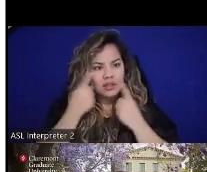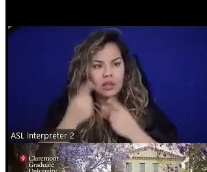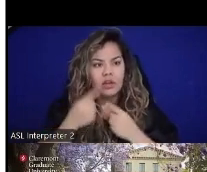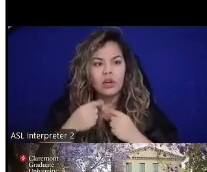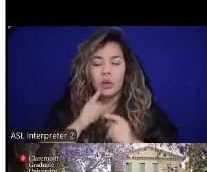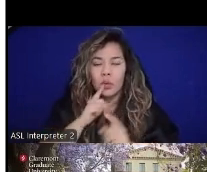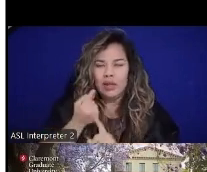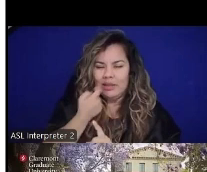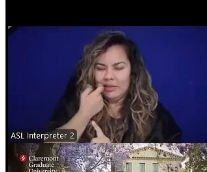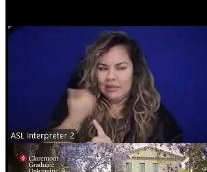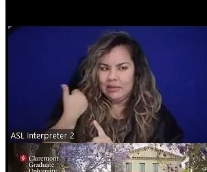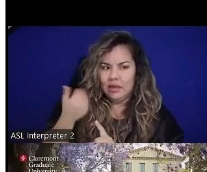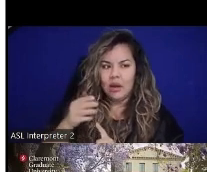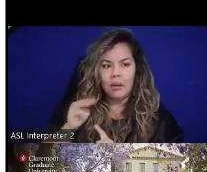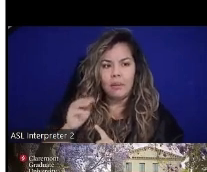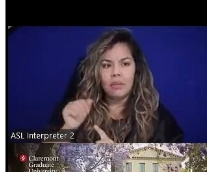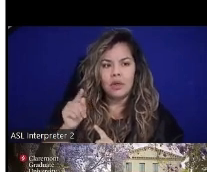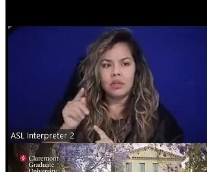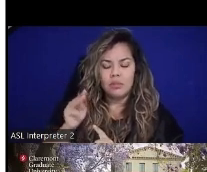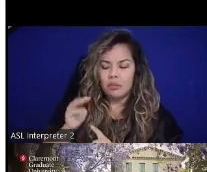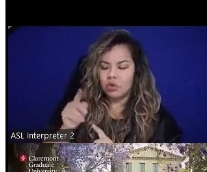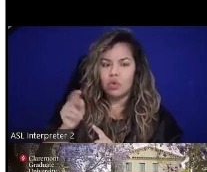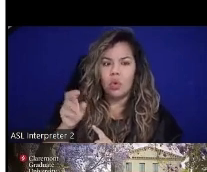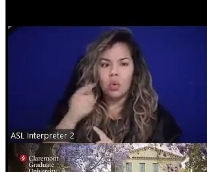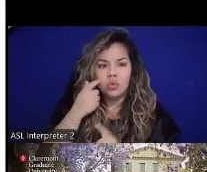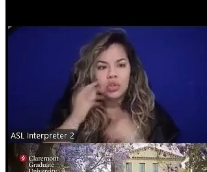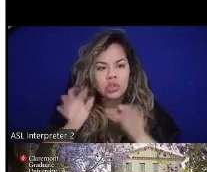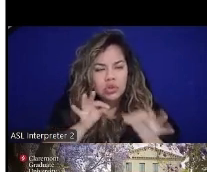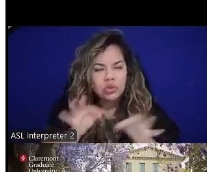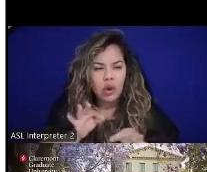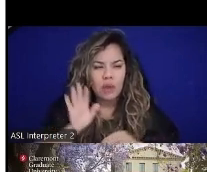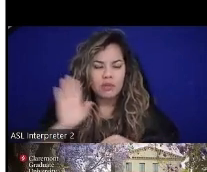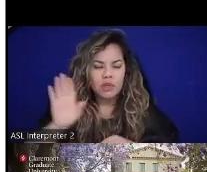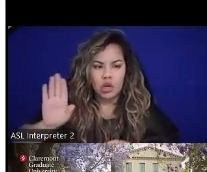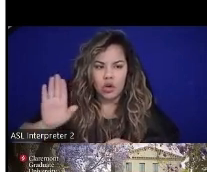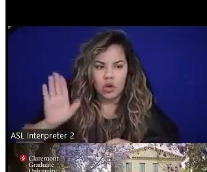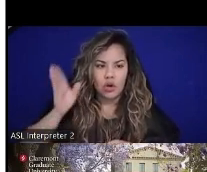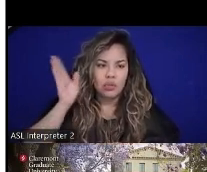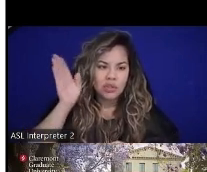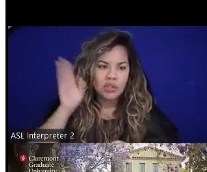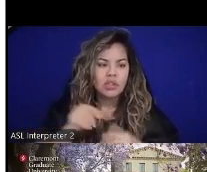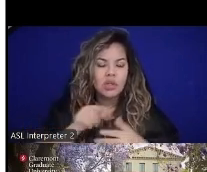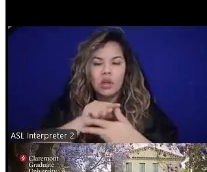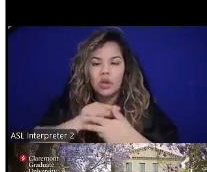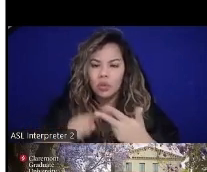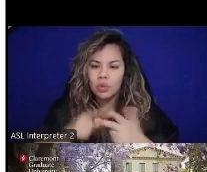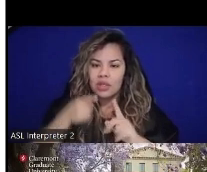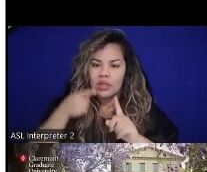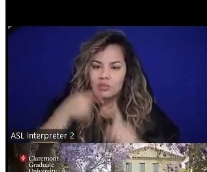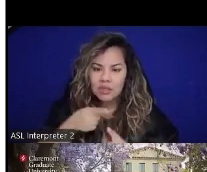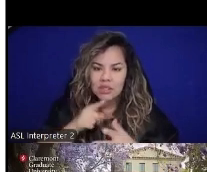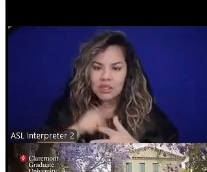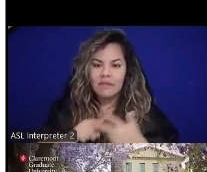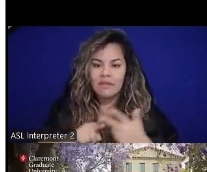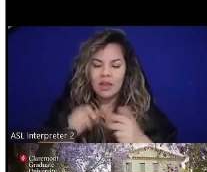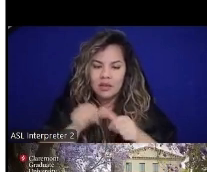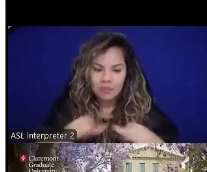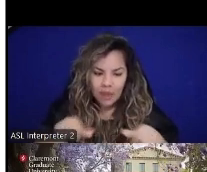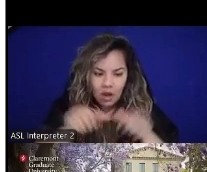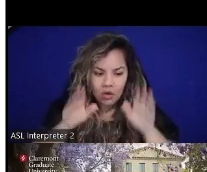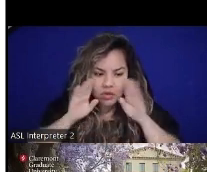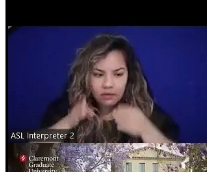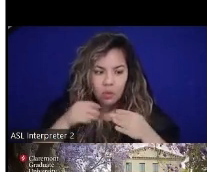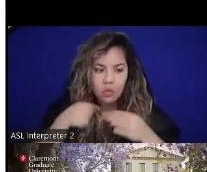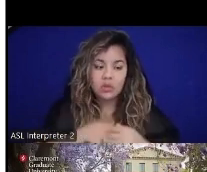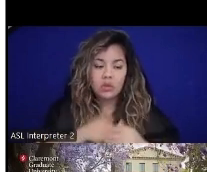described earlier in her presentation. There are three specific areas of focus that we hope